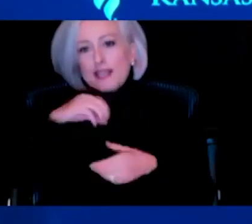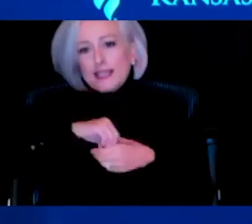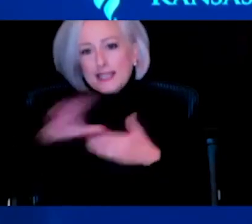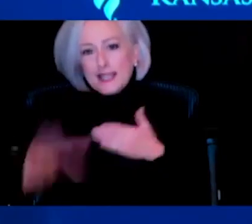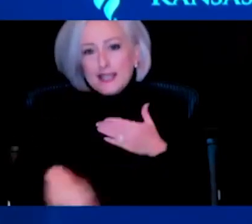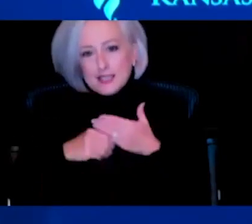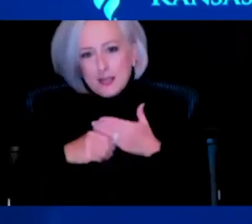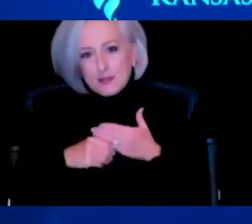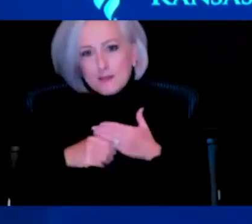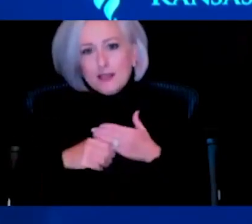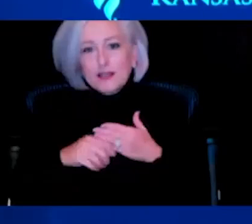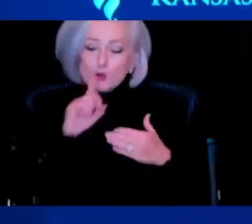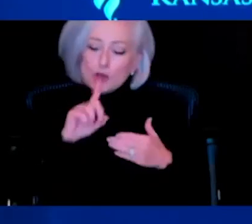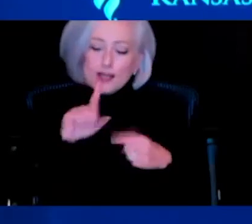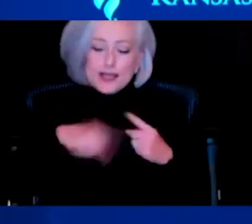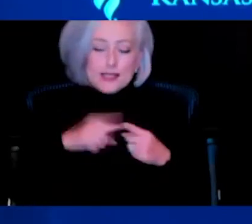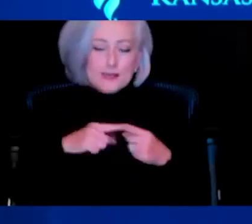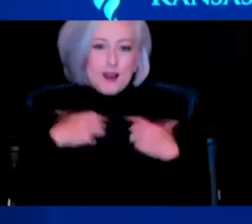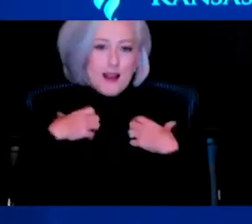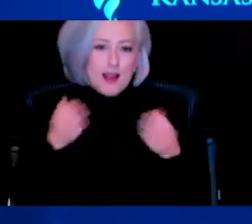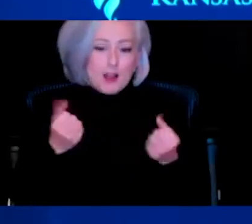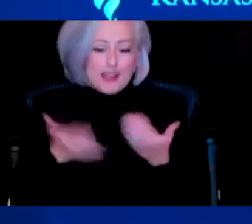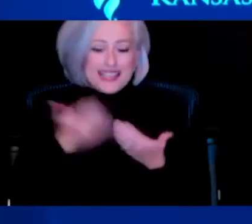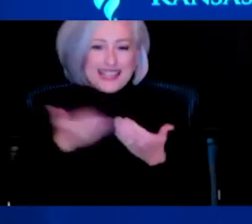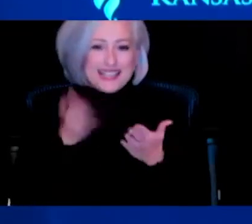a healthy, easy, cheap way to do it at home.